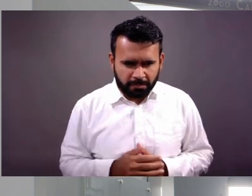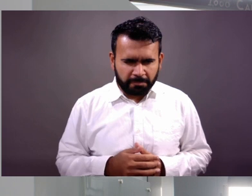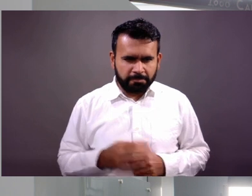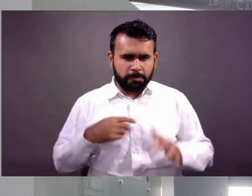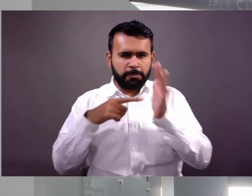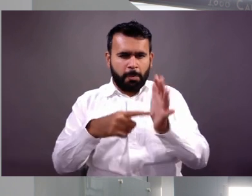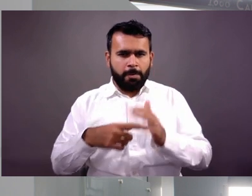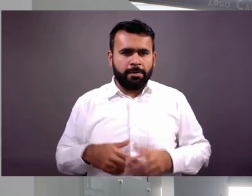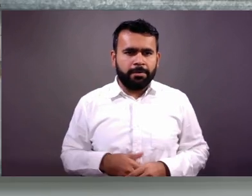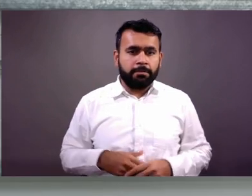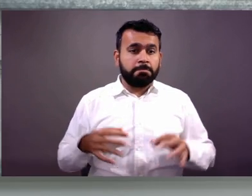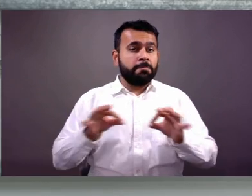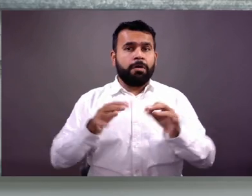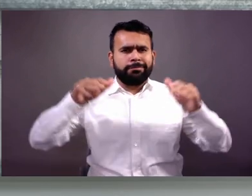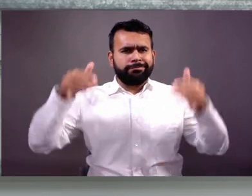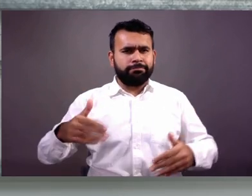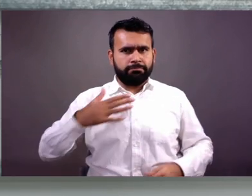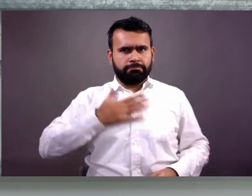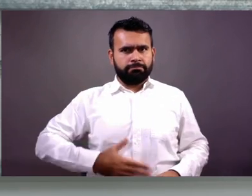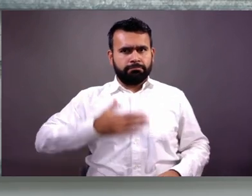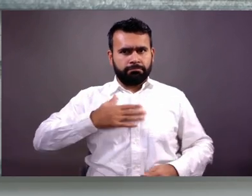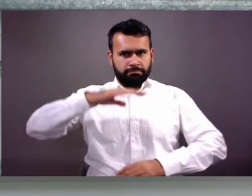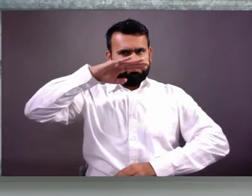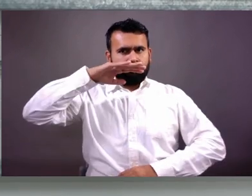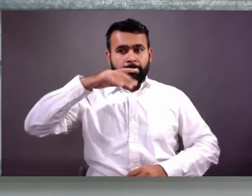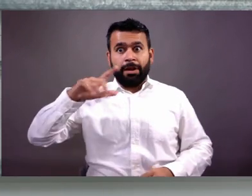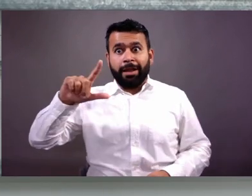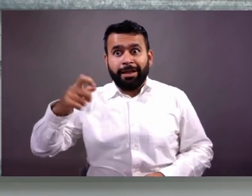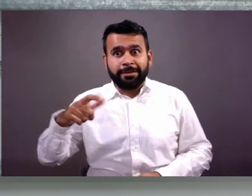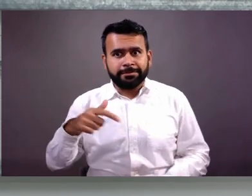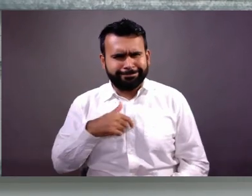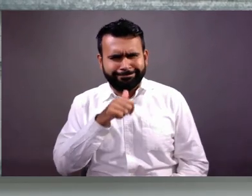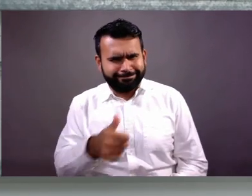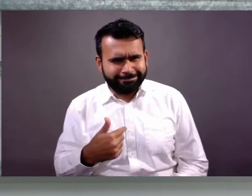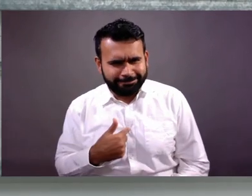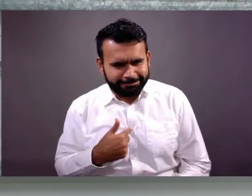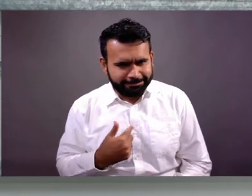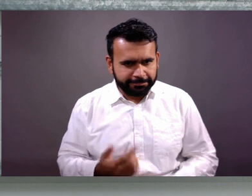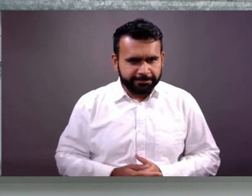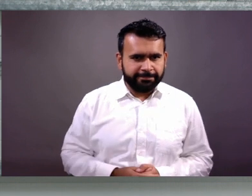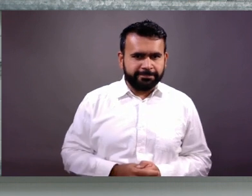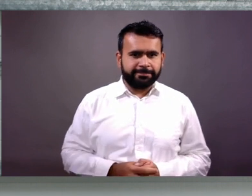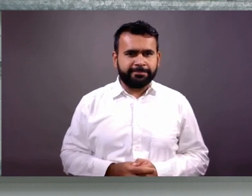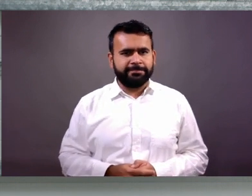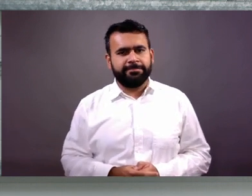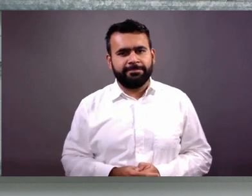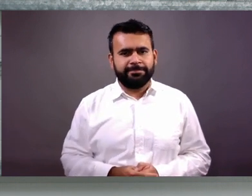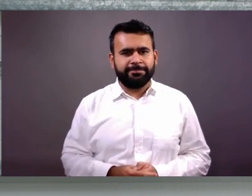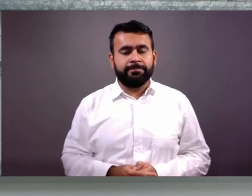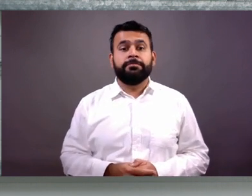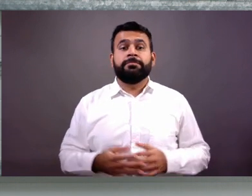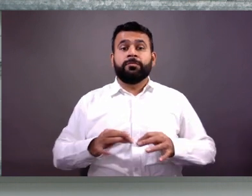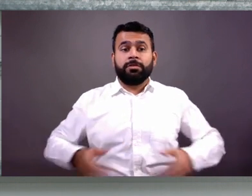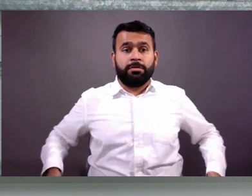adaptation, I decided to keep the move in my chest and not worry about the leg work. And pay attention to the back groove